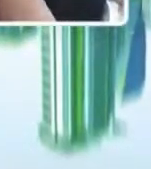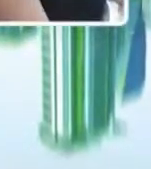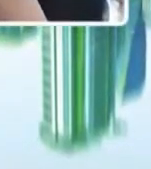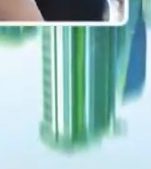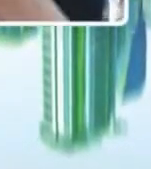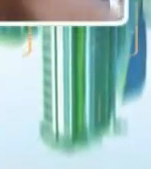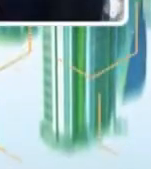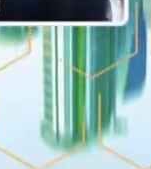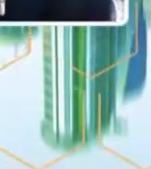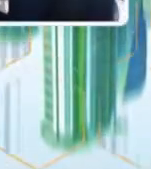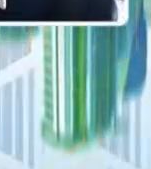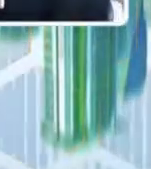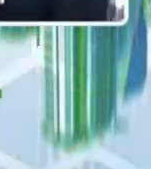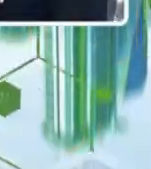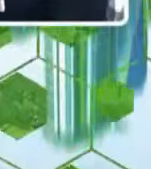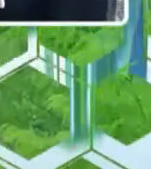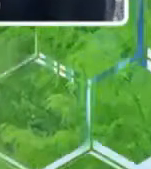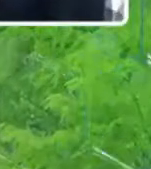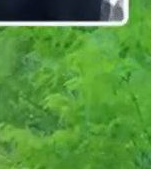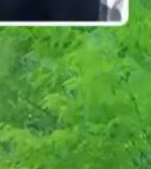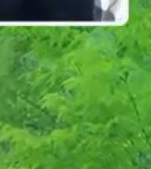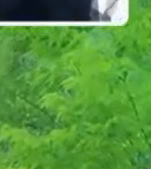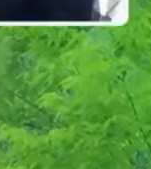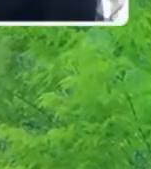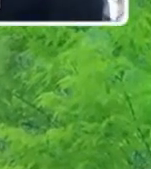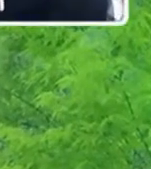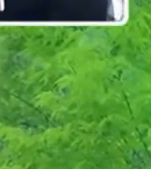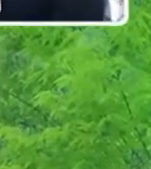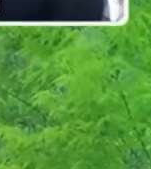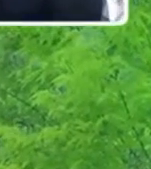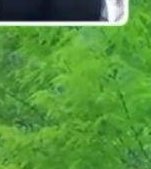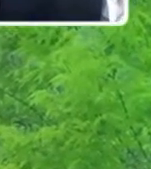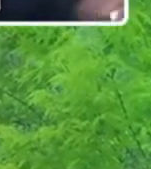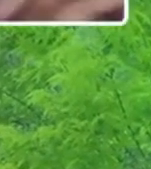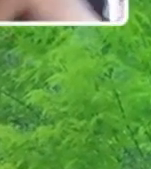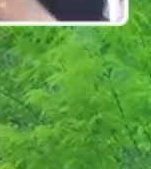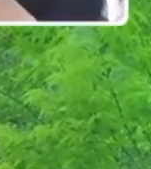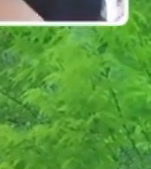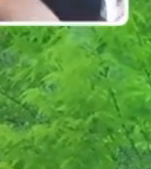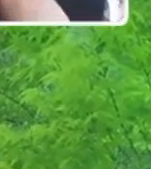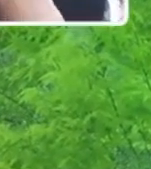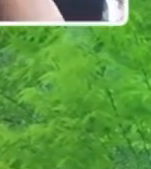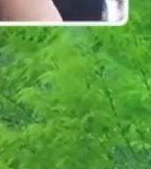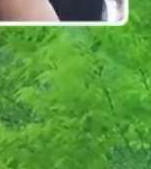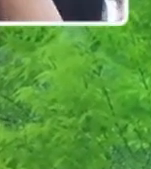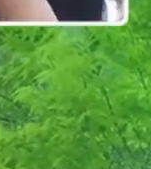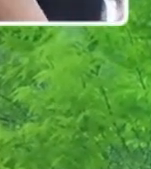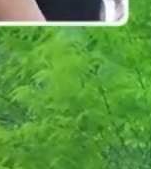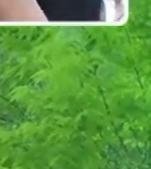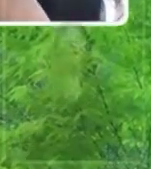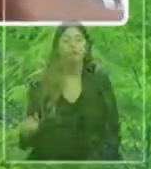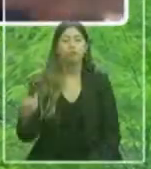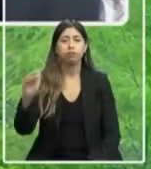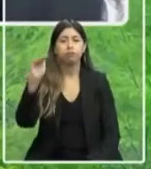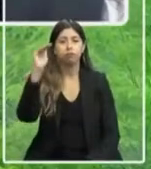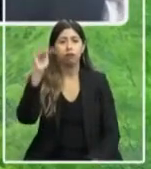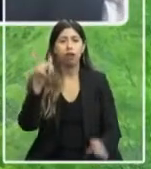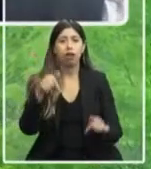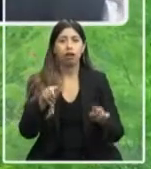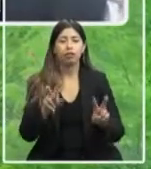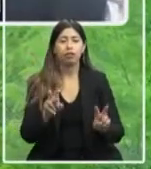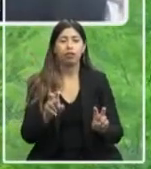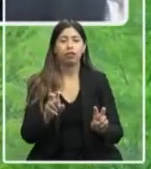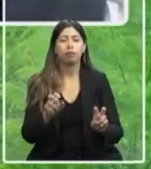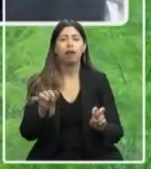hasn't transformed my life. I've sort of grown up with it. This has been my subject in some sense for all these years. And I'm, of course,